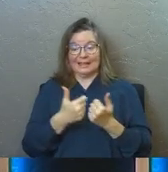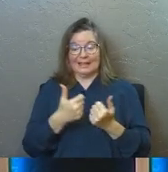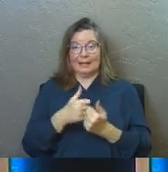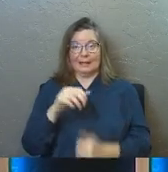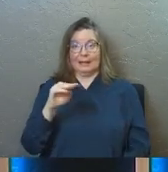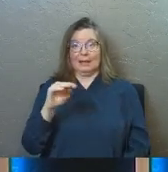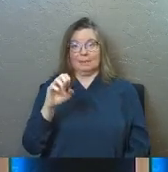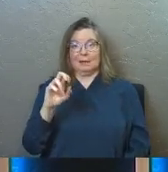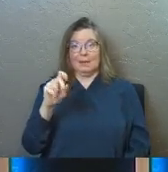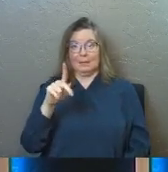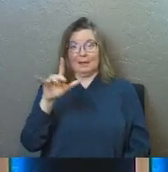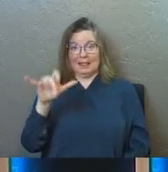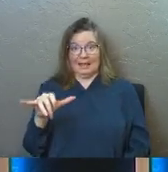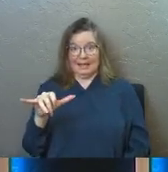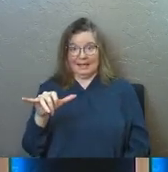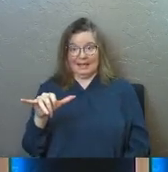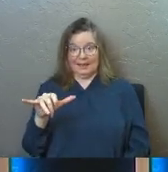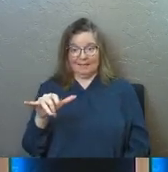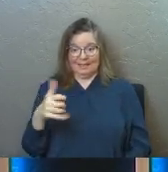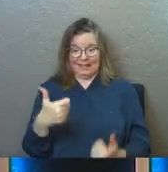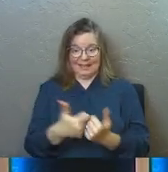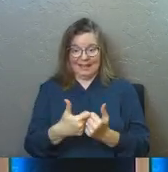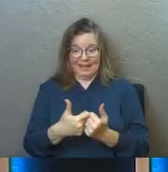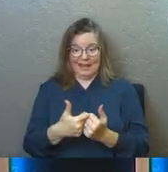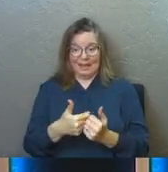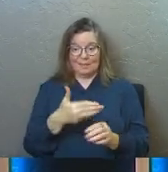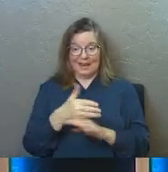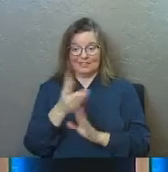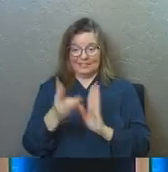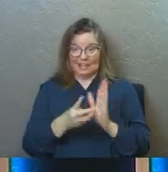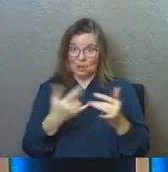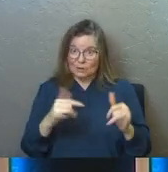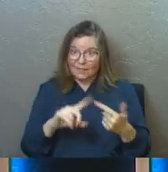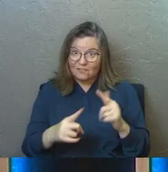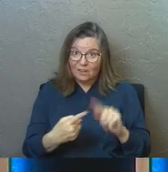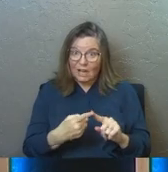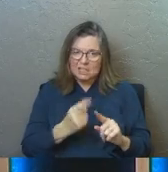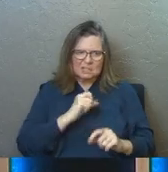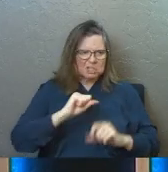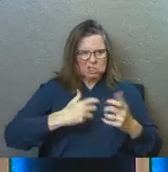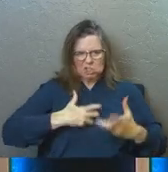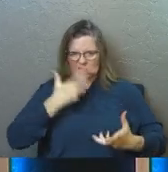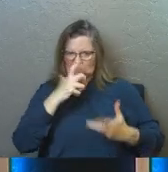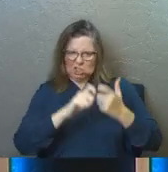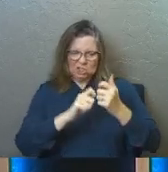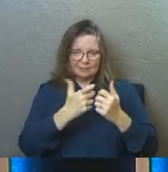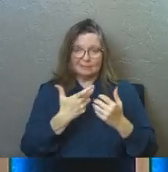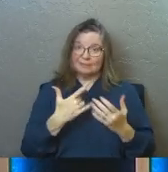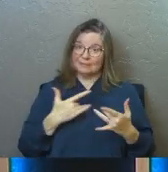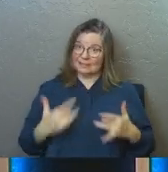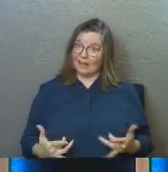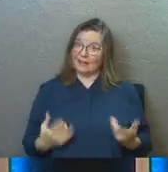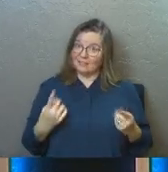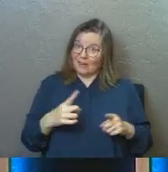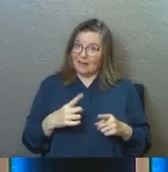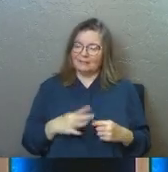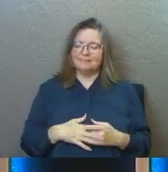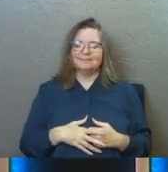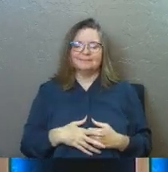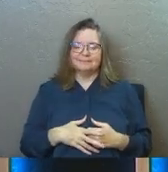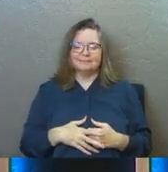some of your friends. See if you're still friends after 6 hours. You know what I mean? It gets dangerous out here, man. You know what I mean? It's